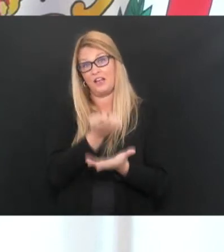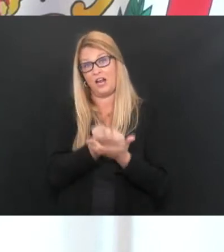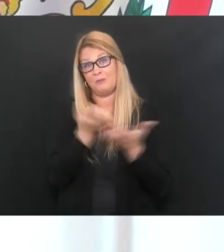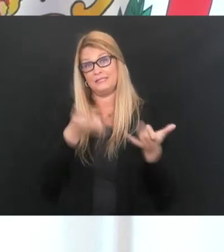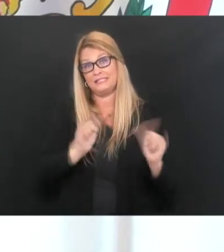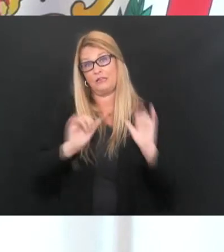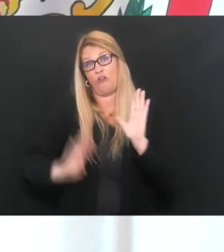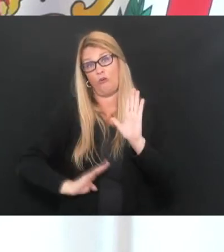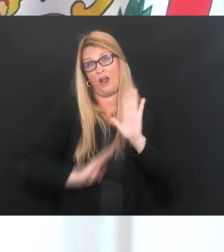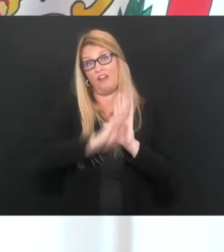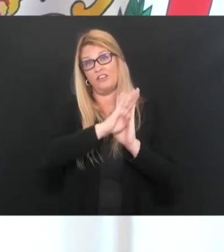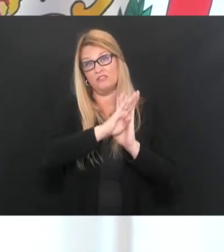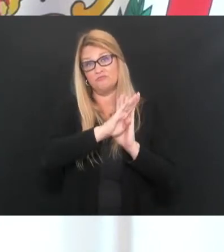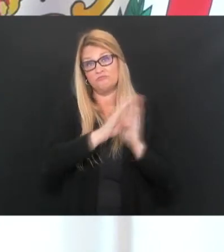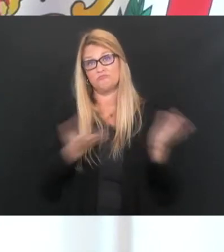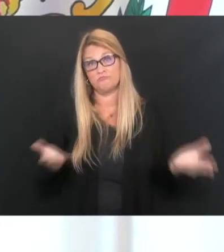thriving.